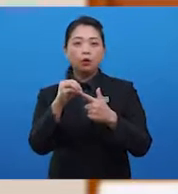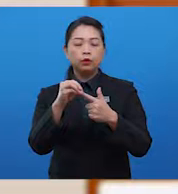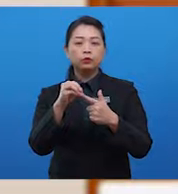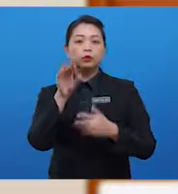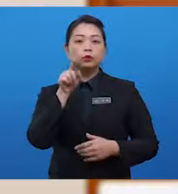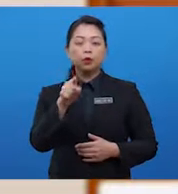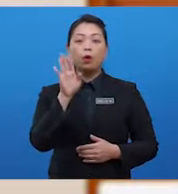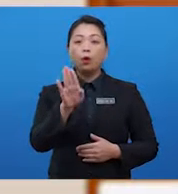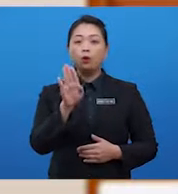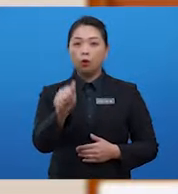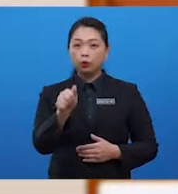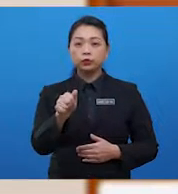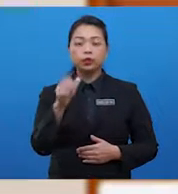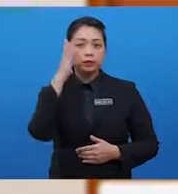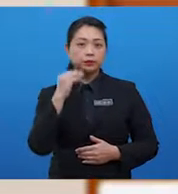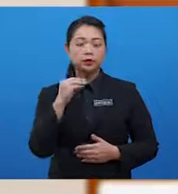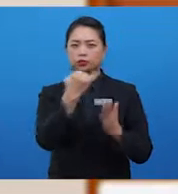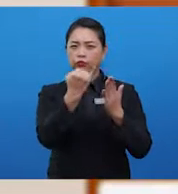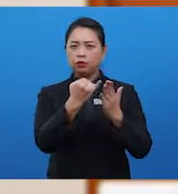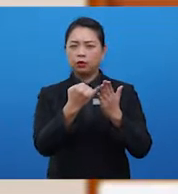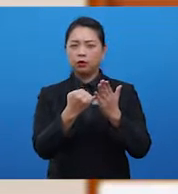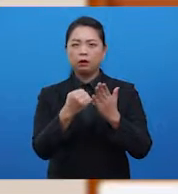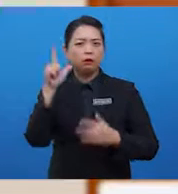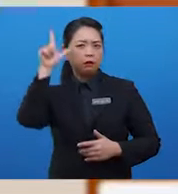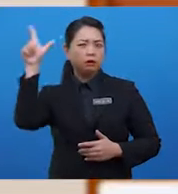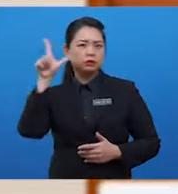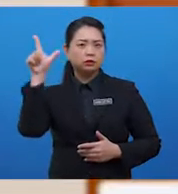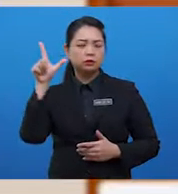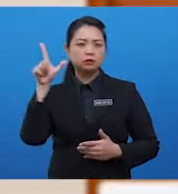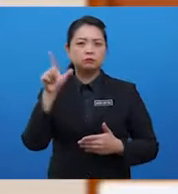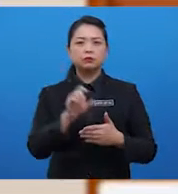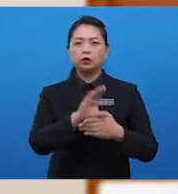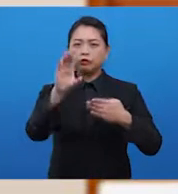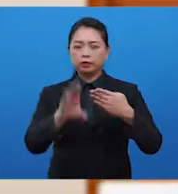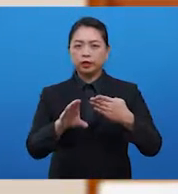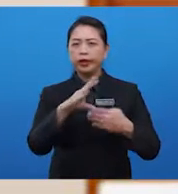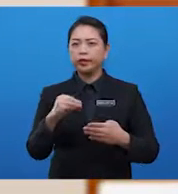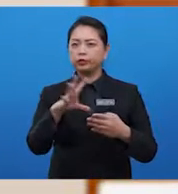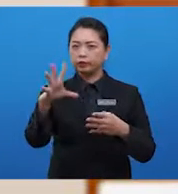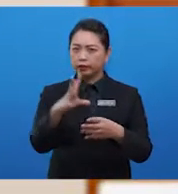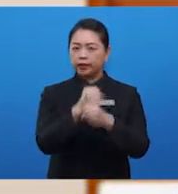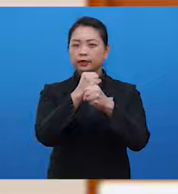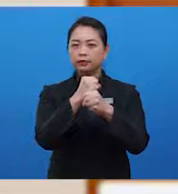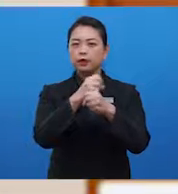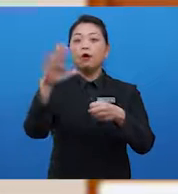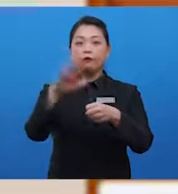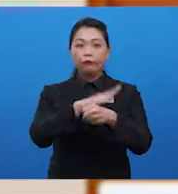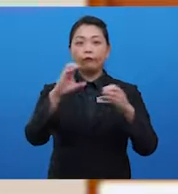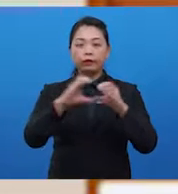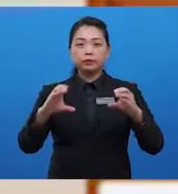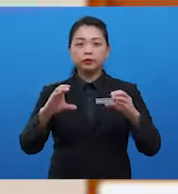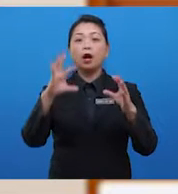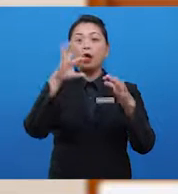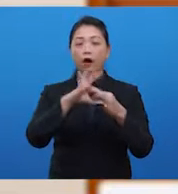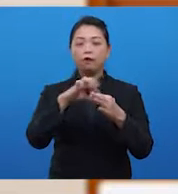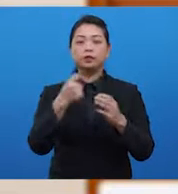and draw a logical conclusion. Then you derive the full comprehension of the text